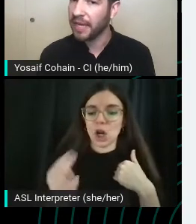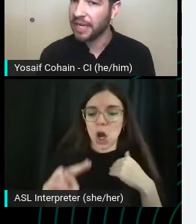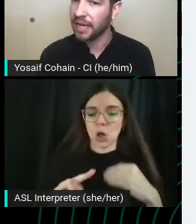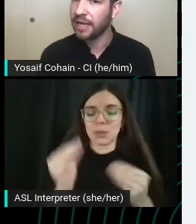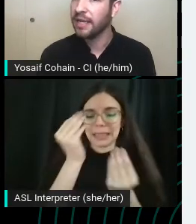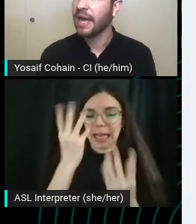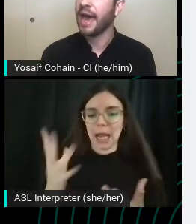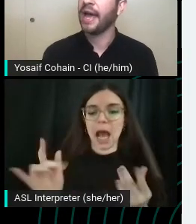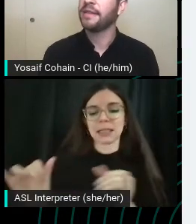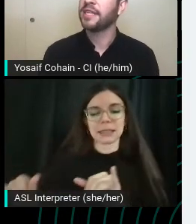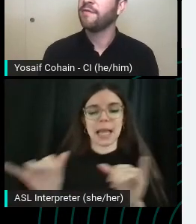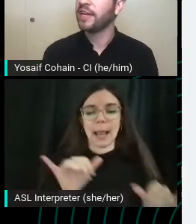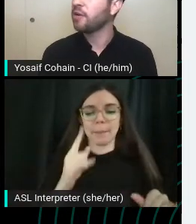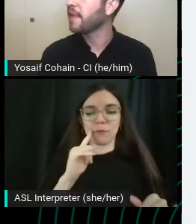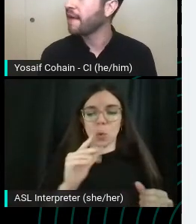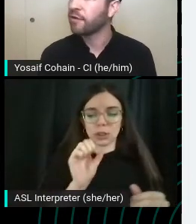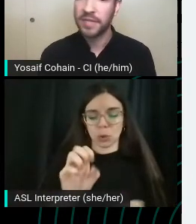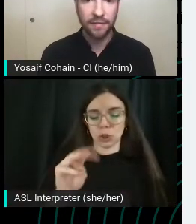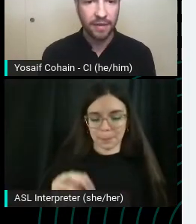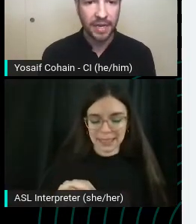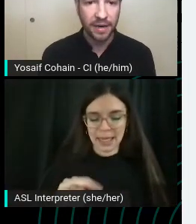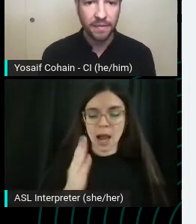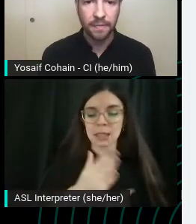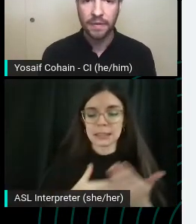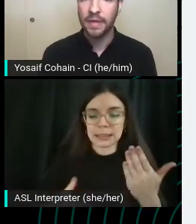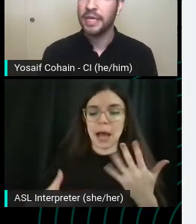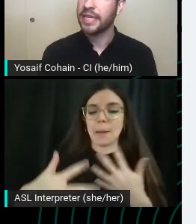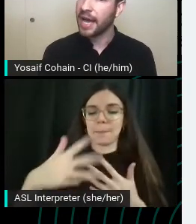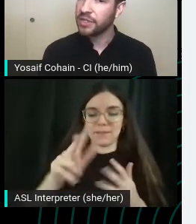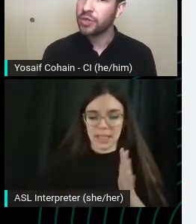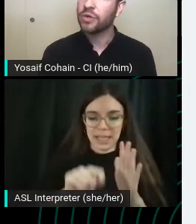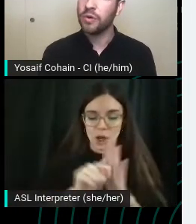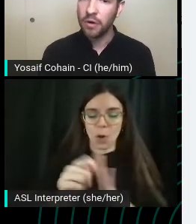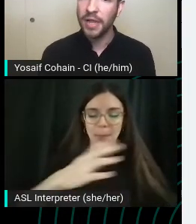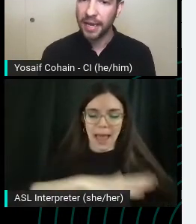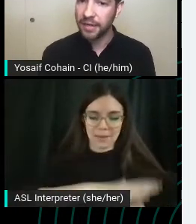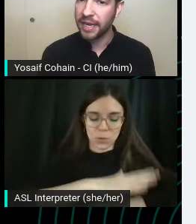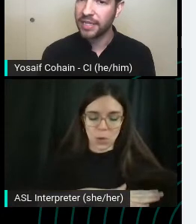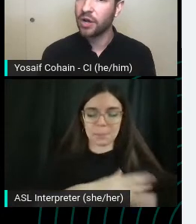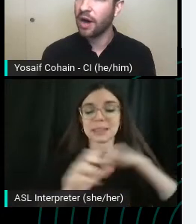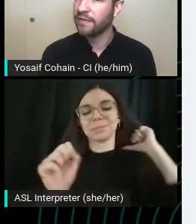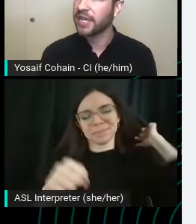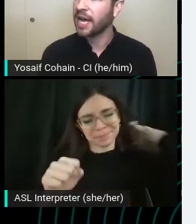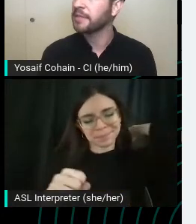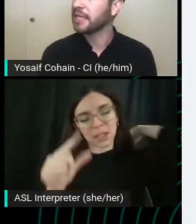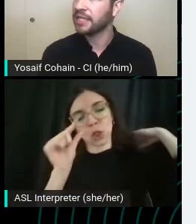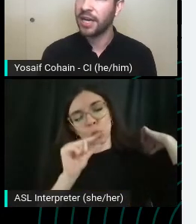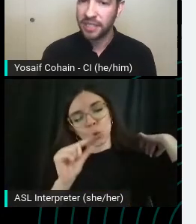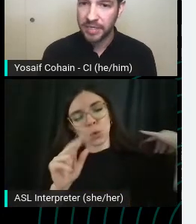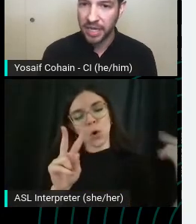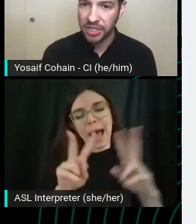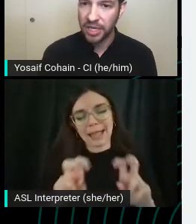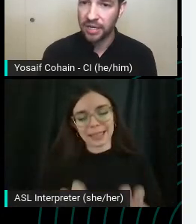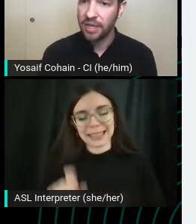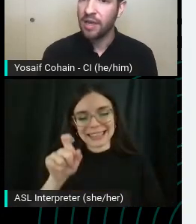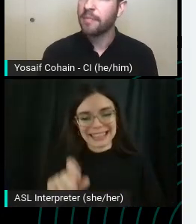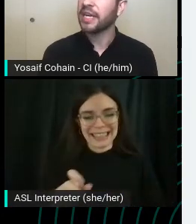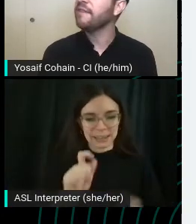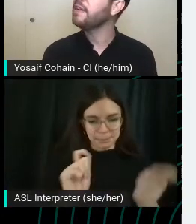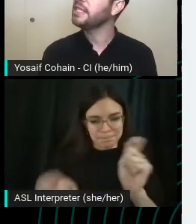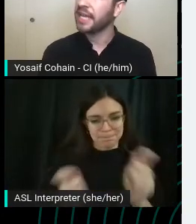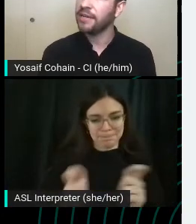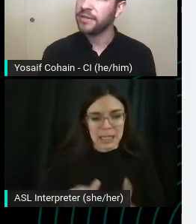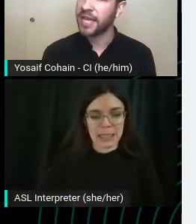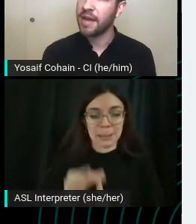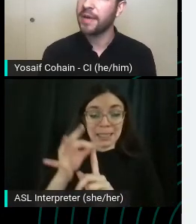social media and some video platforms like Vimeo. Yes, Google Analytics oftentimes needs customization, but